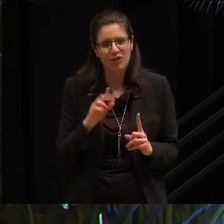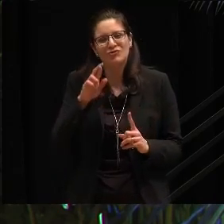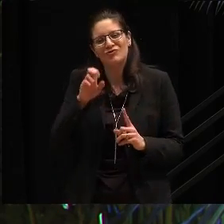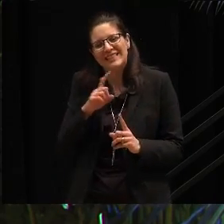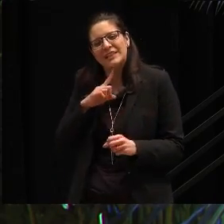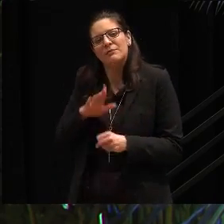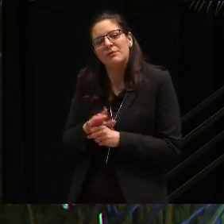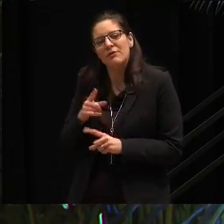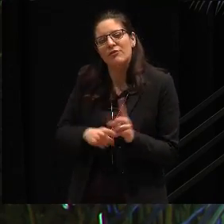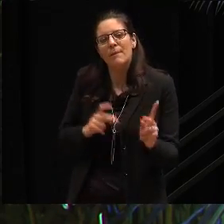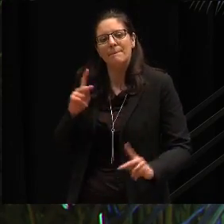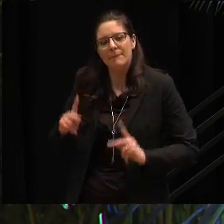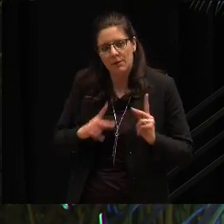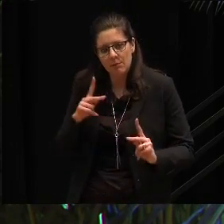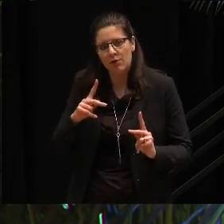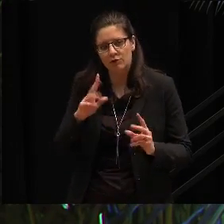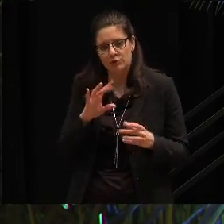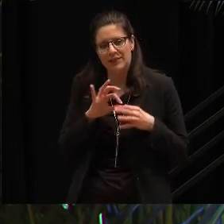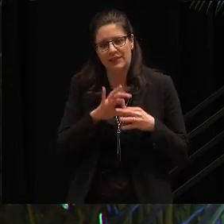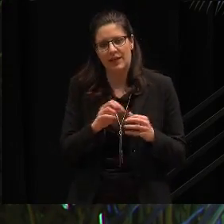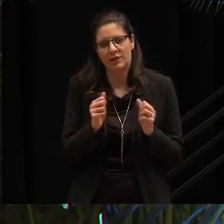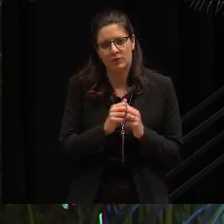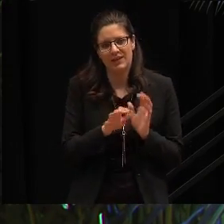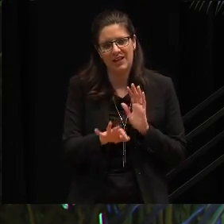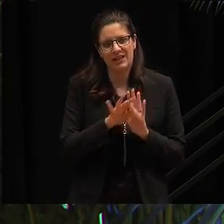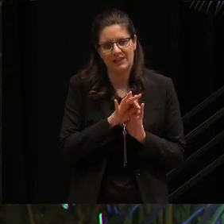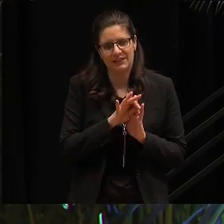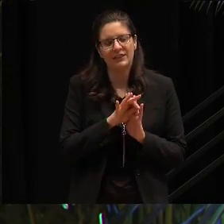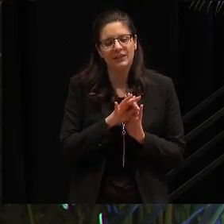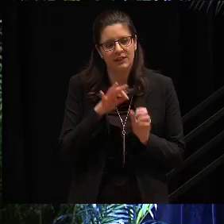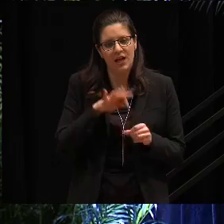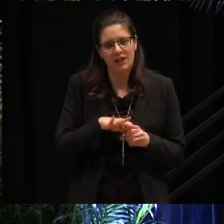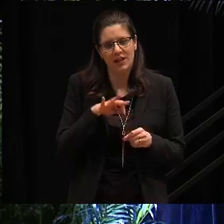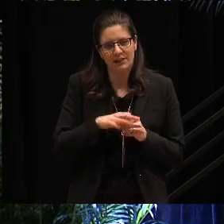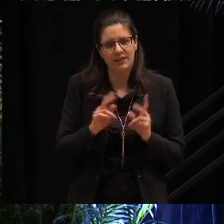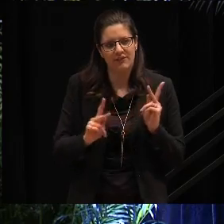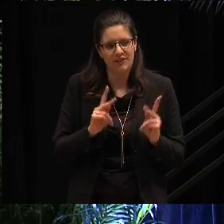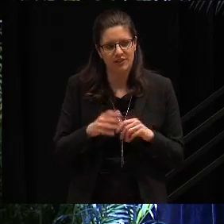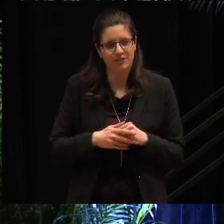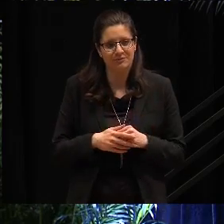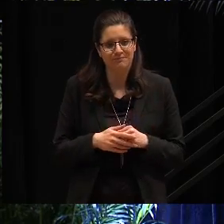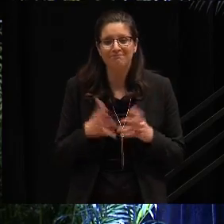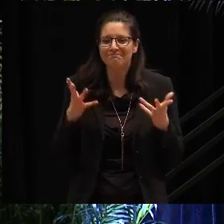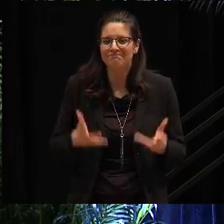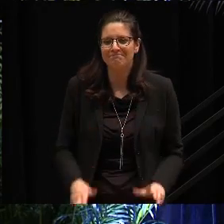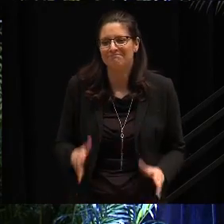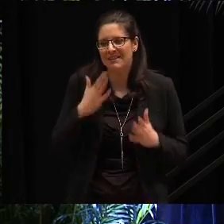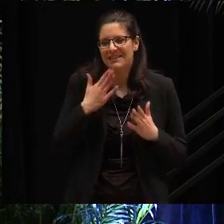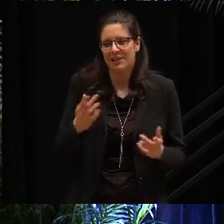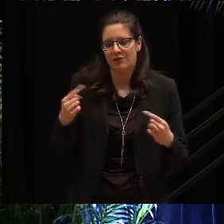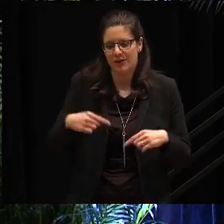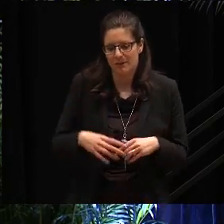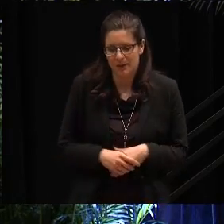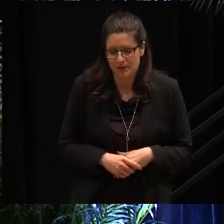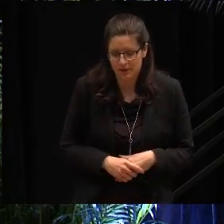of citizens to engage with their elected officials. All right, well, thanks very much for coming out tonight.